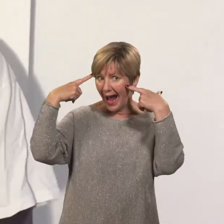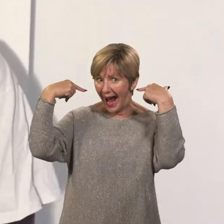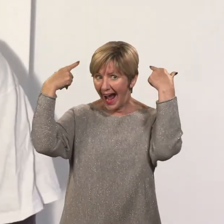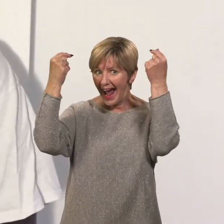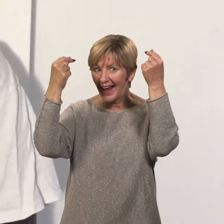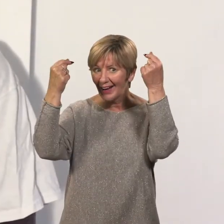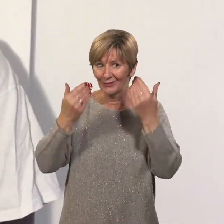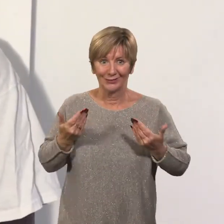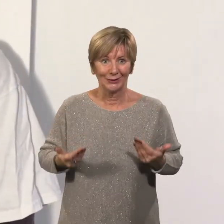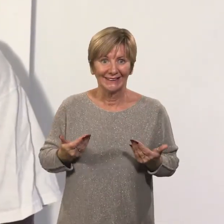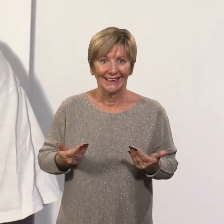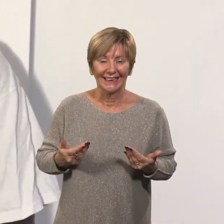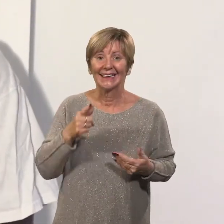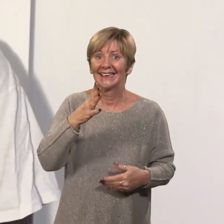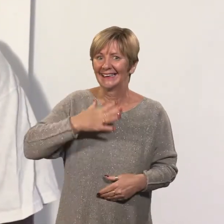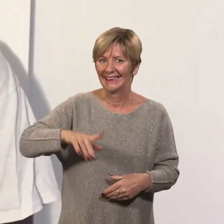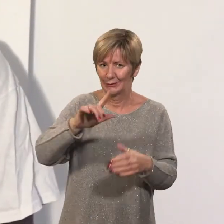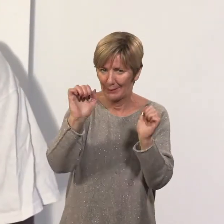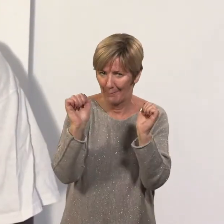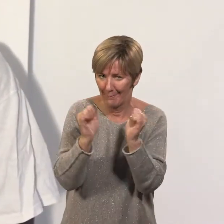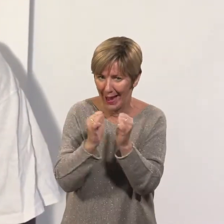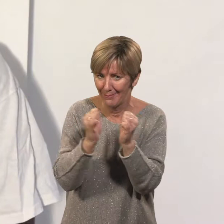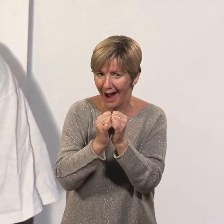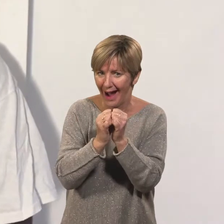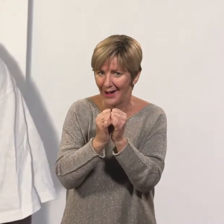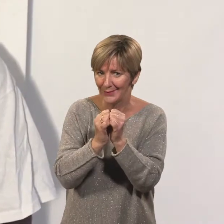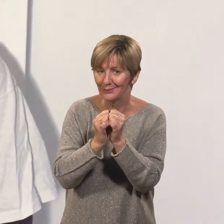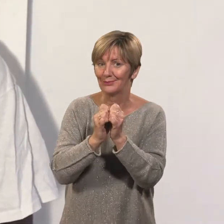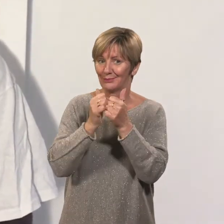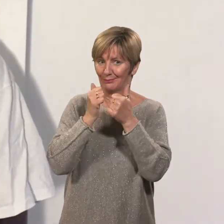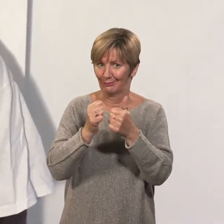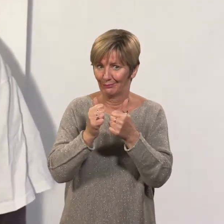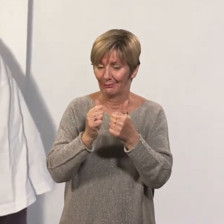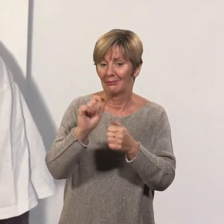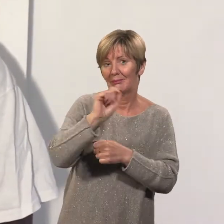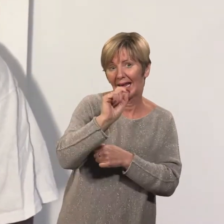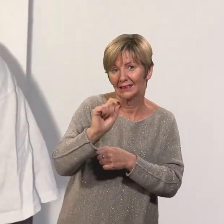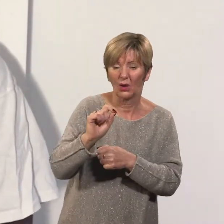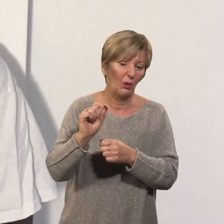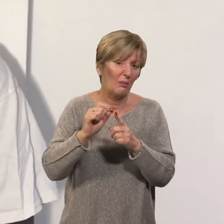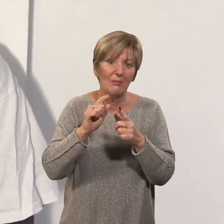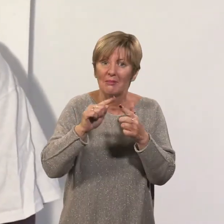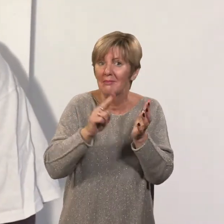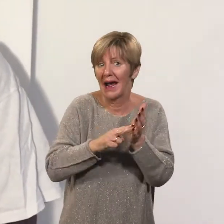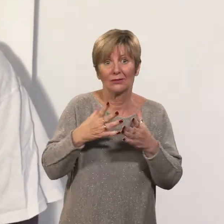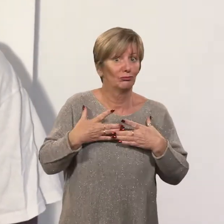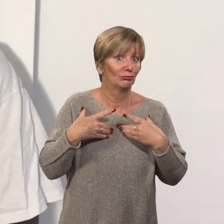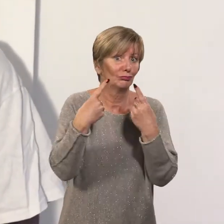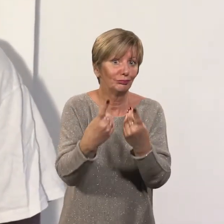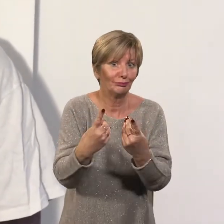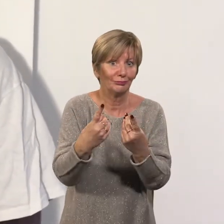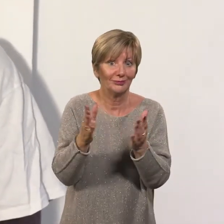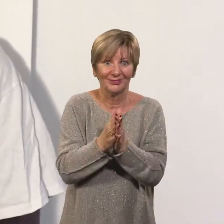today. So all you need for this is a piece of paper and a pencil, and you might want a pen as